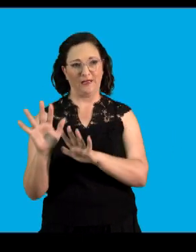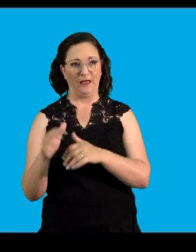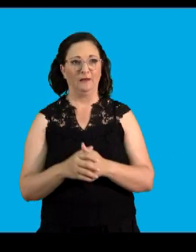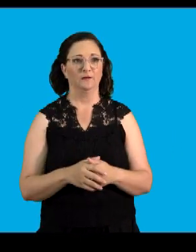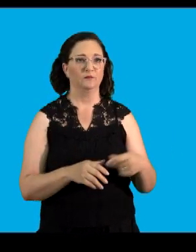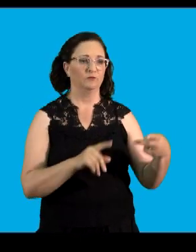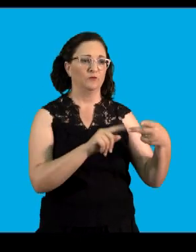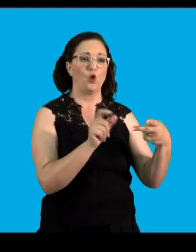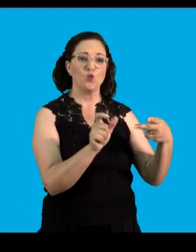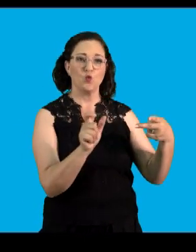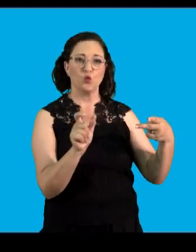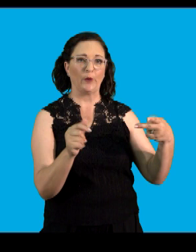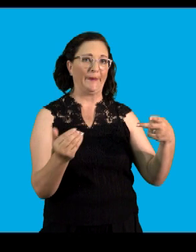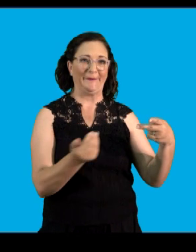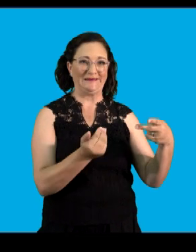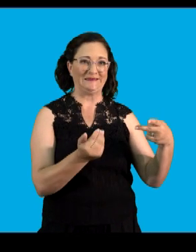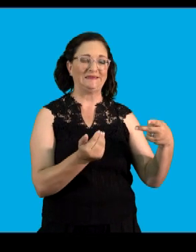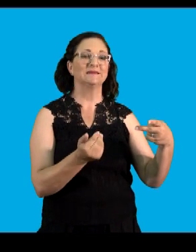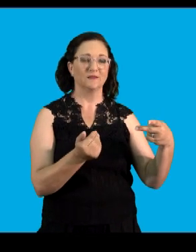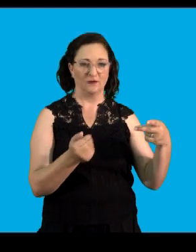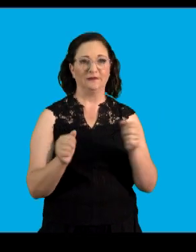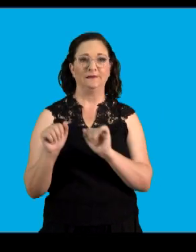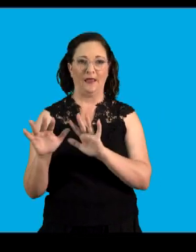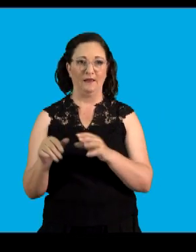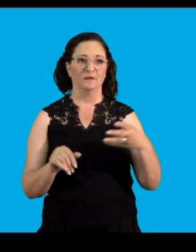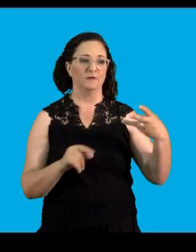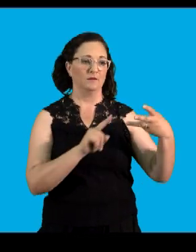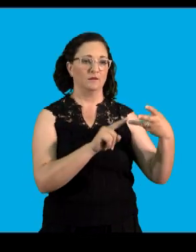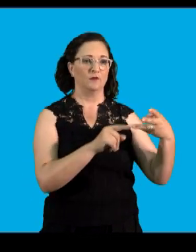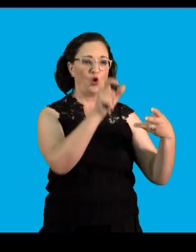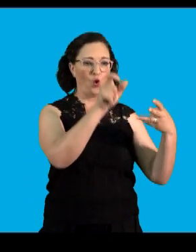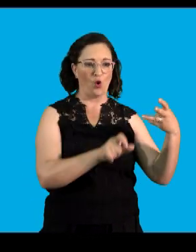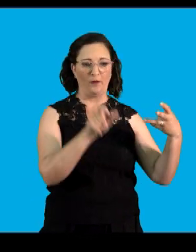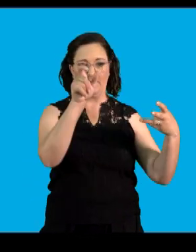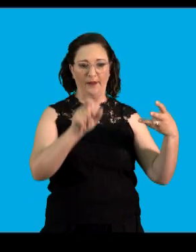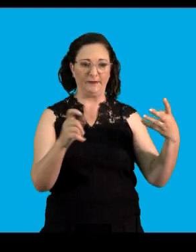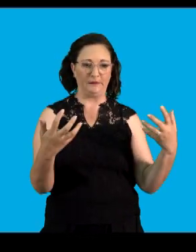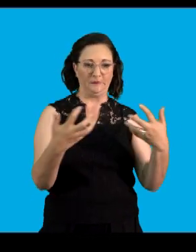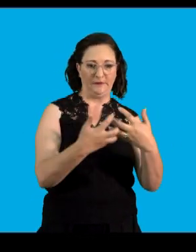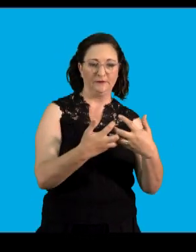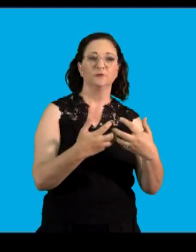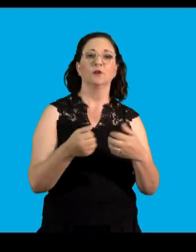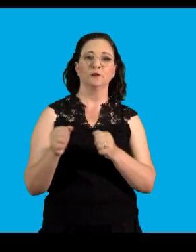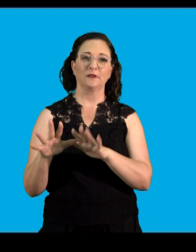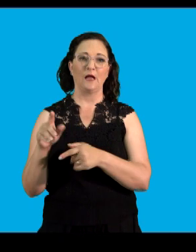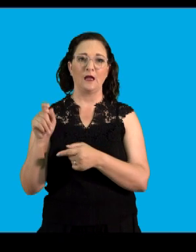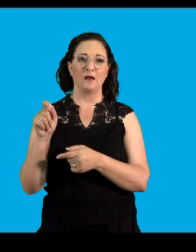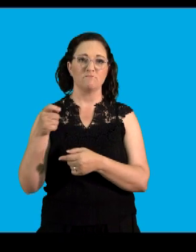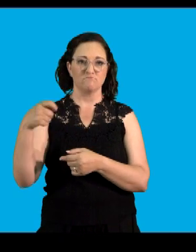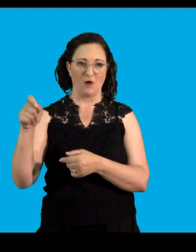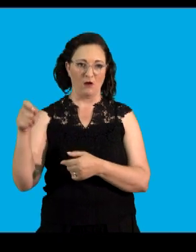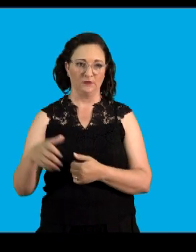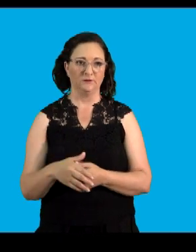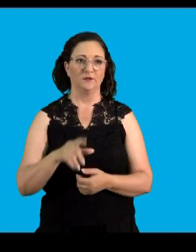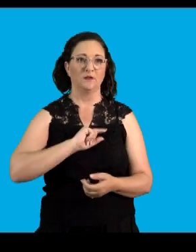the missing words, which is also out of 10. Matching columns, column A and column B, which is also out of 10. And total